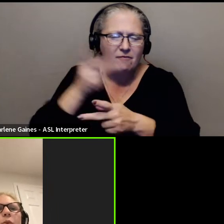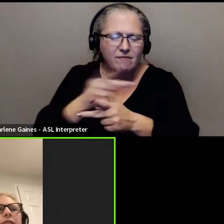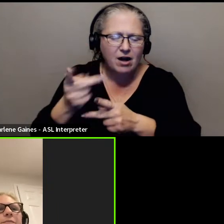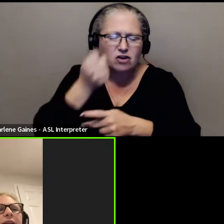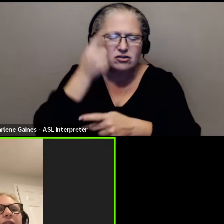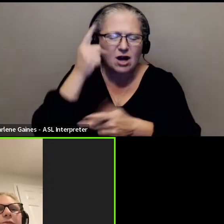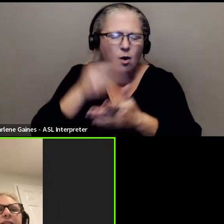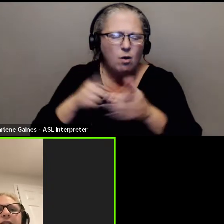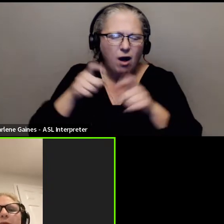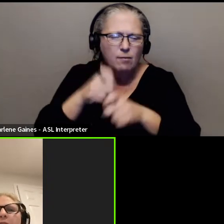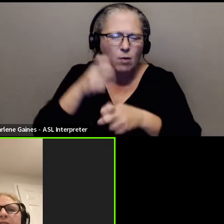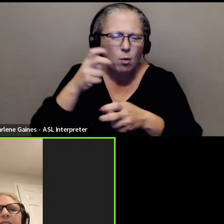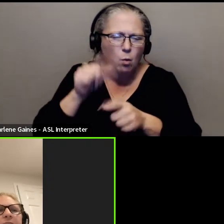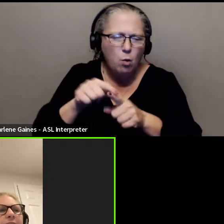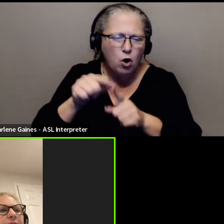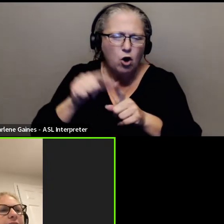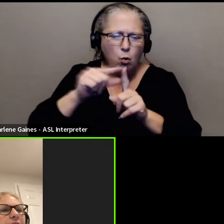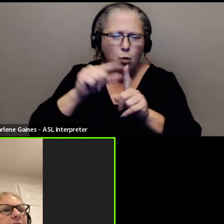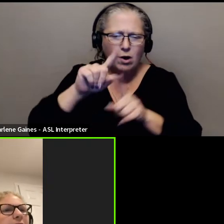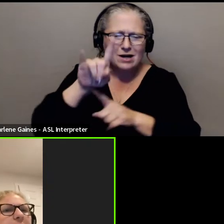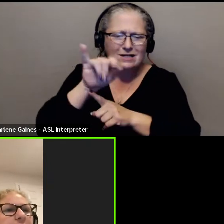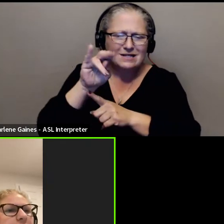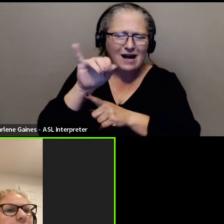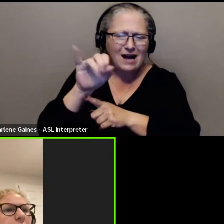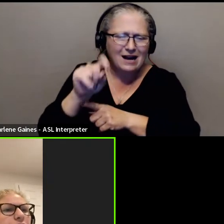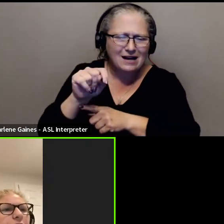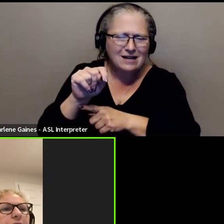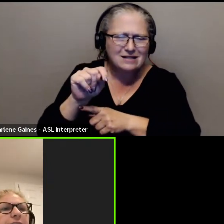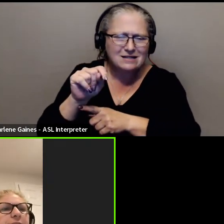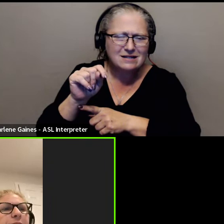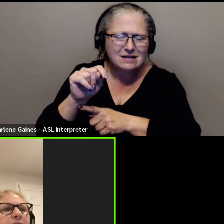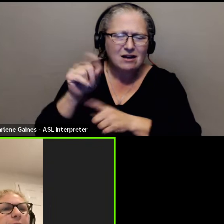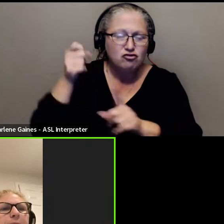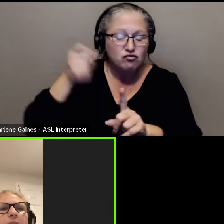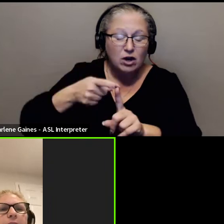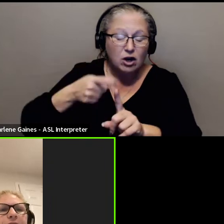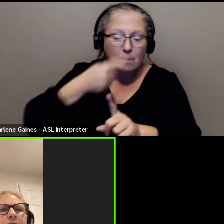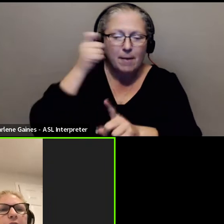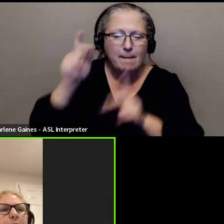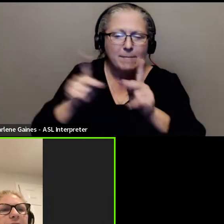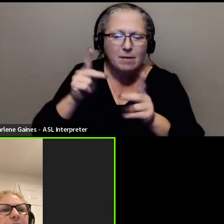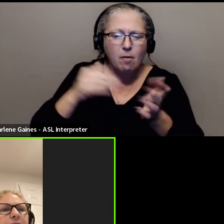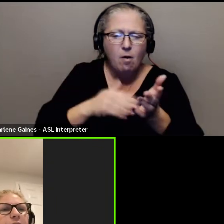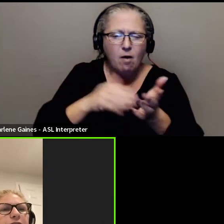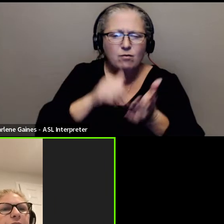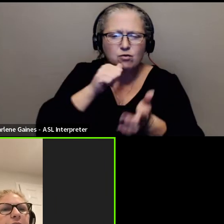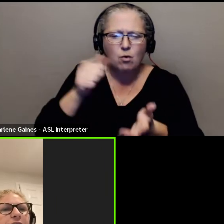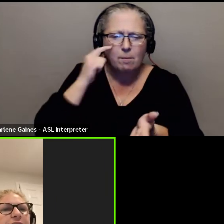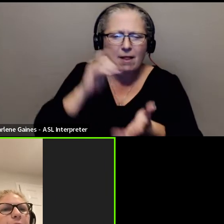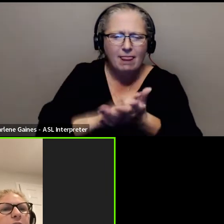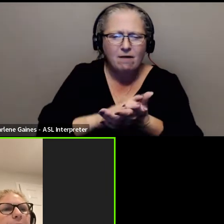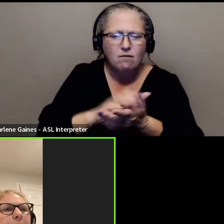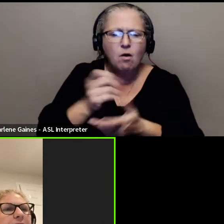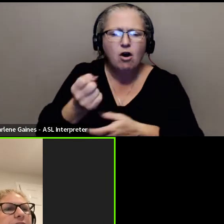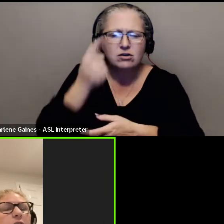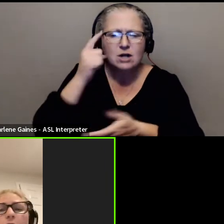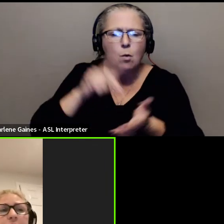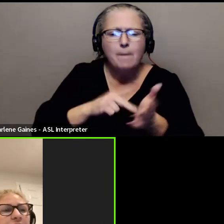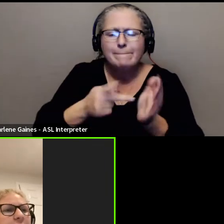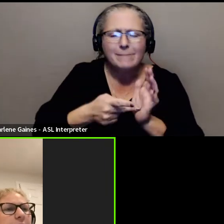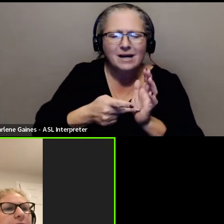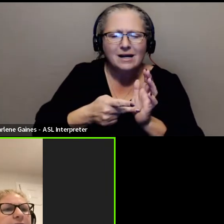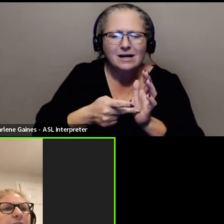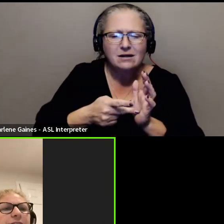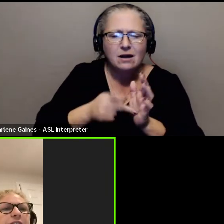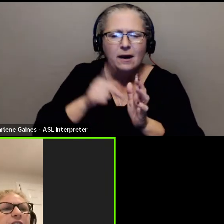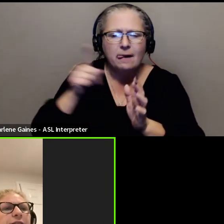word. One of the biggest reasons the word Zionist can feel so triggering is because people often don't believe or truly understand what it means, or